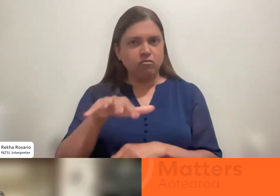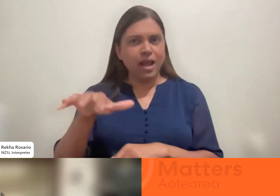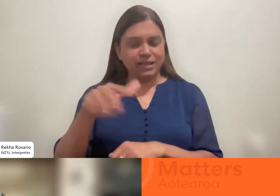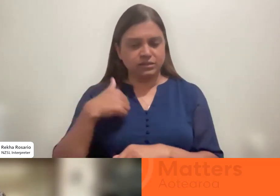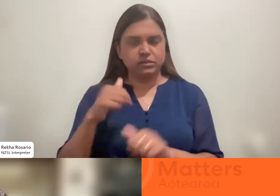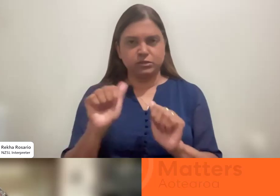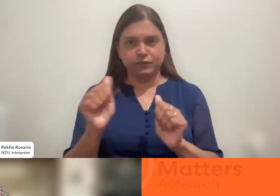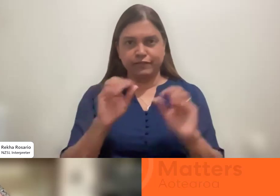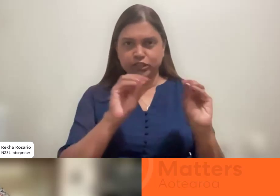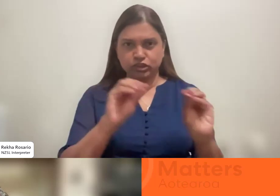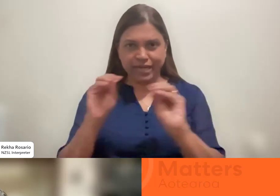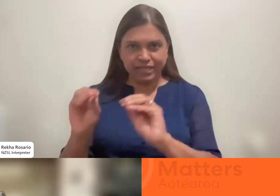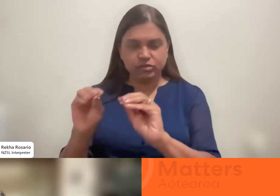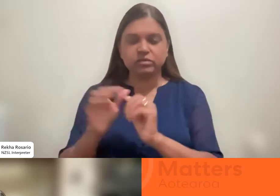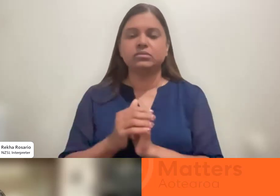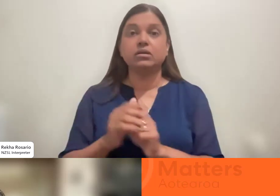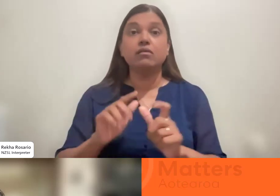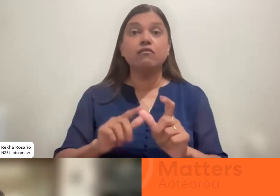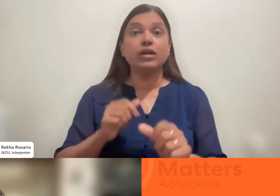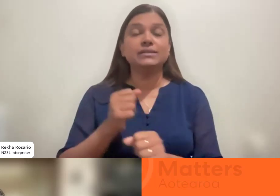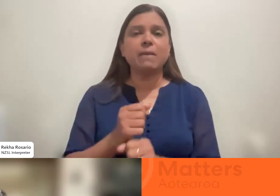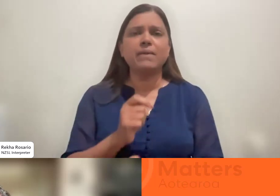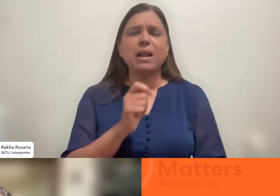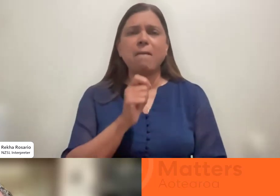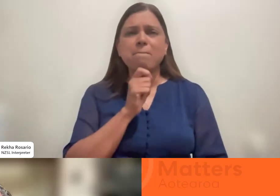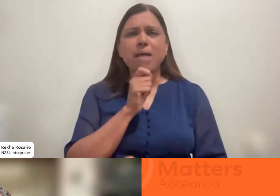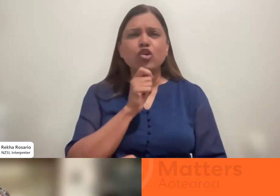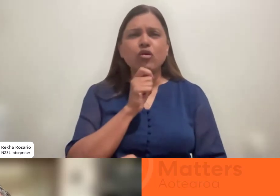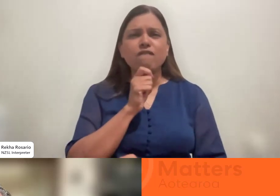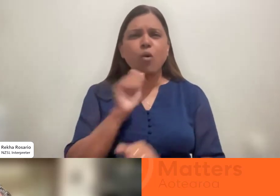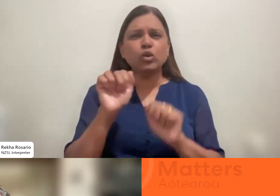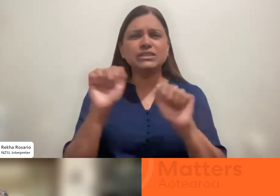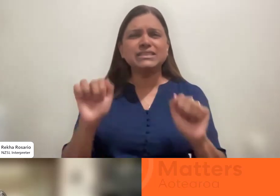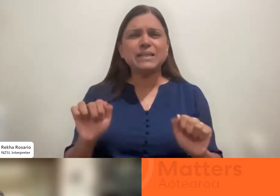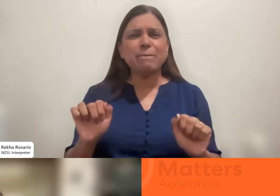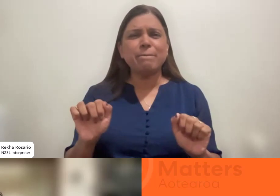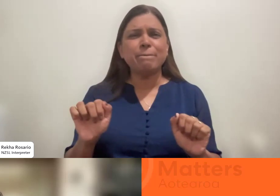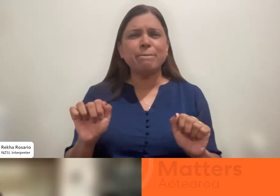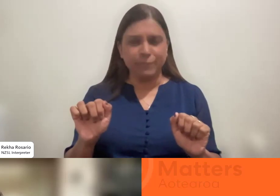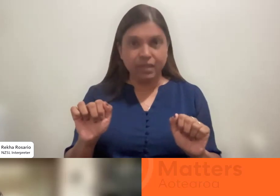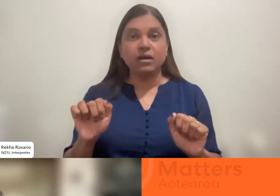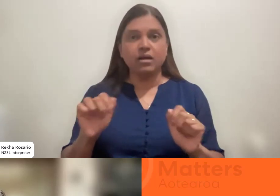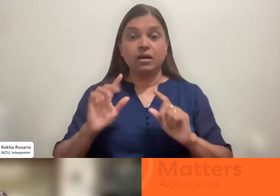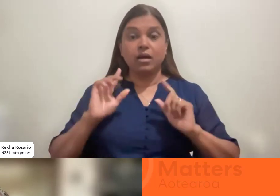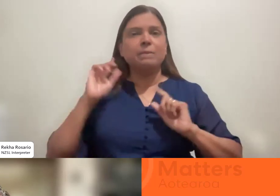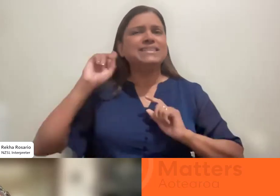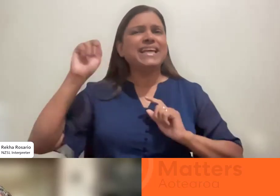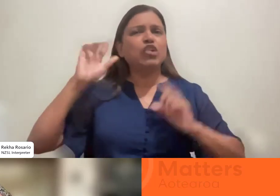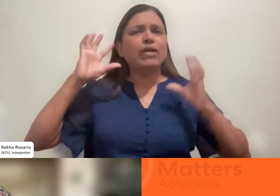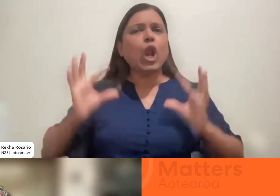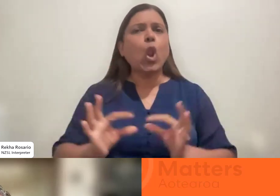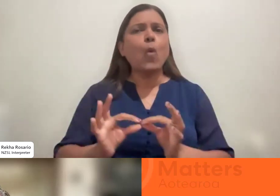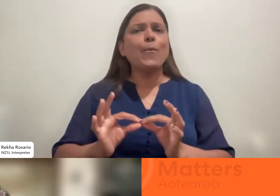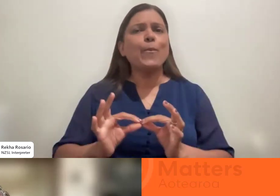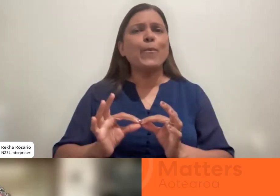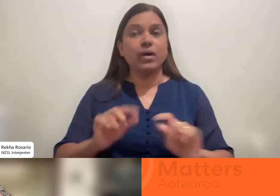actually is that if I'm teaching with a microphone system, there's usually a hearing loop for all of the students. But if I want to use a hearing